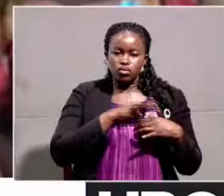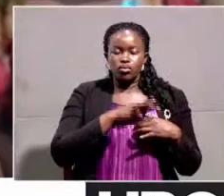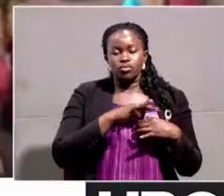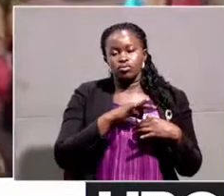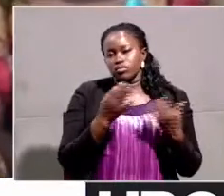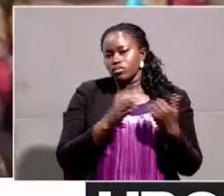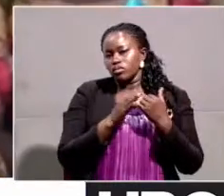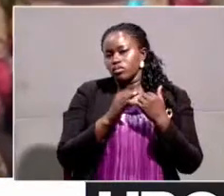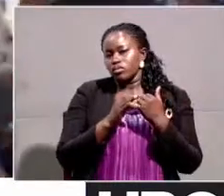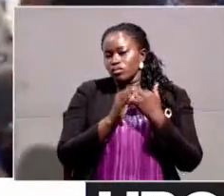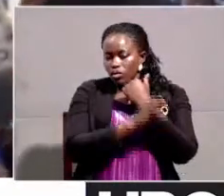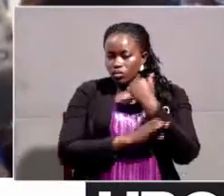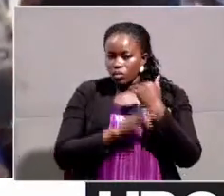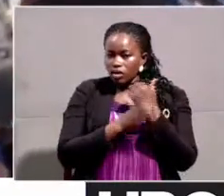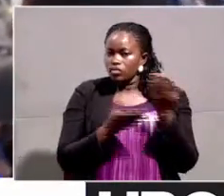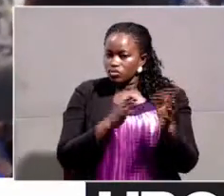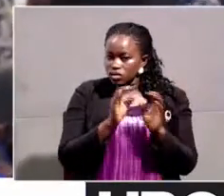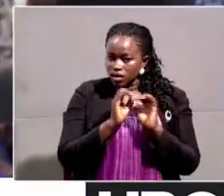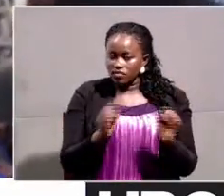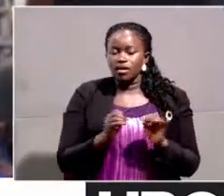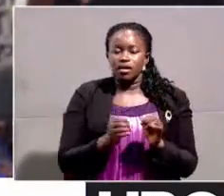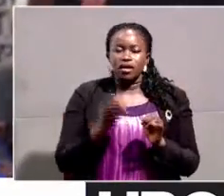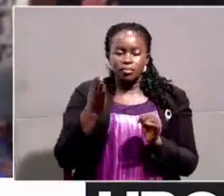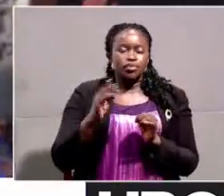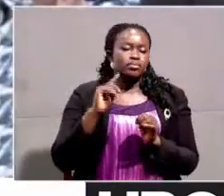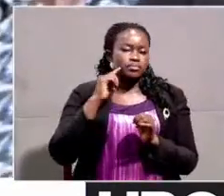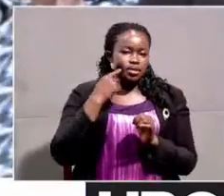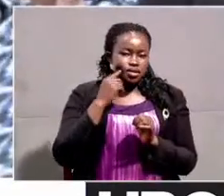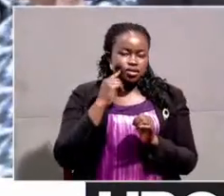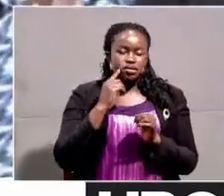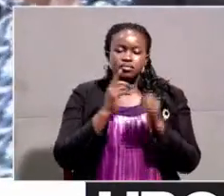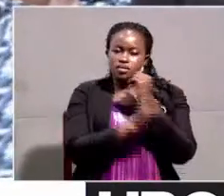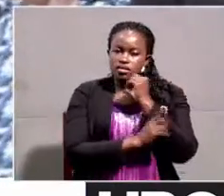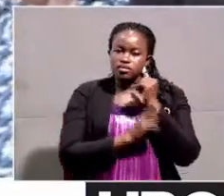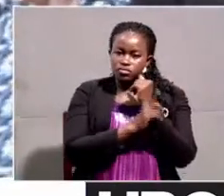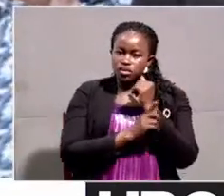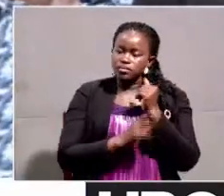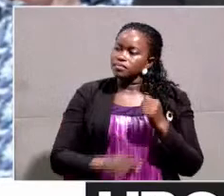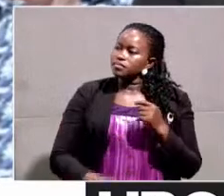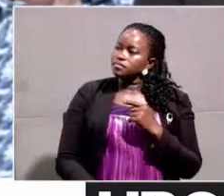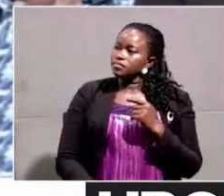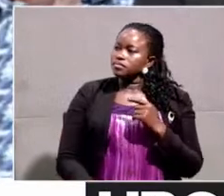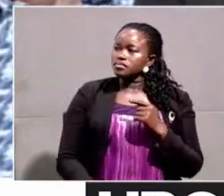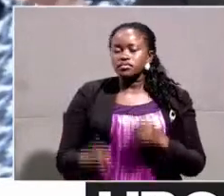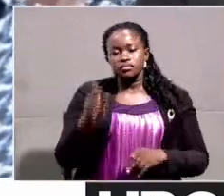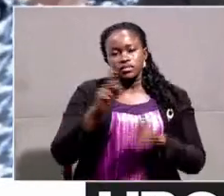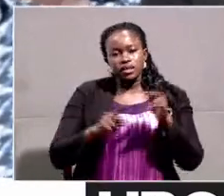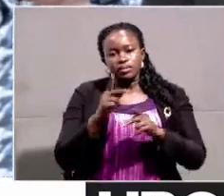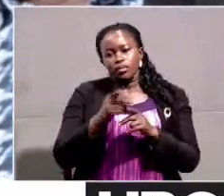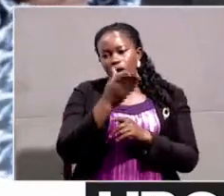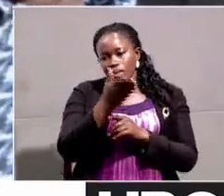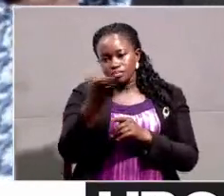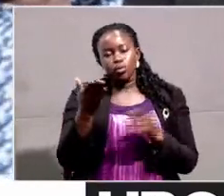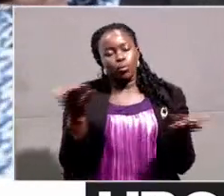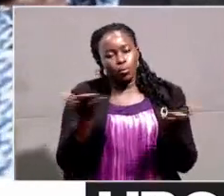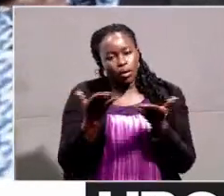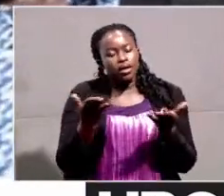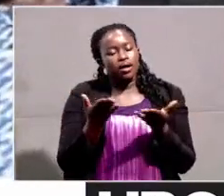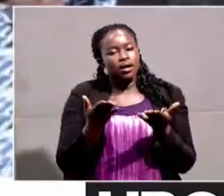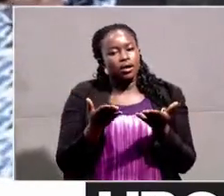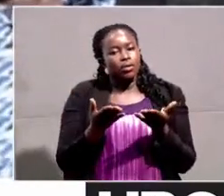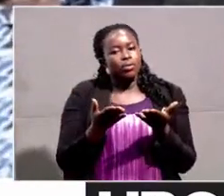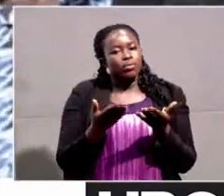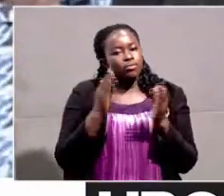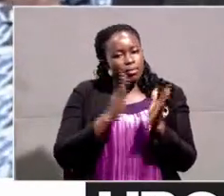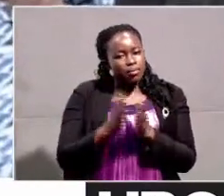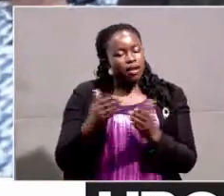Ogutafa pressure group function in Impigi district. Appeal to the people in those areas where we are going to have a by-election to remember